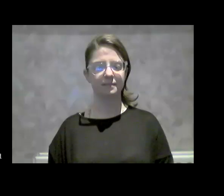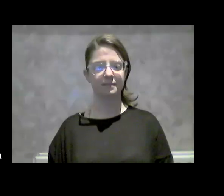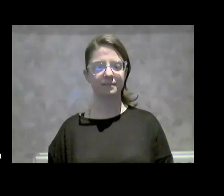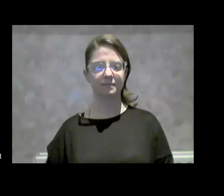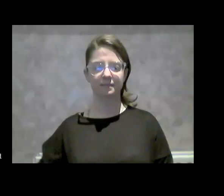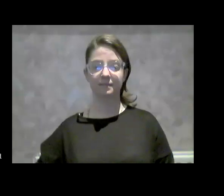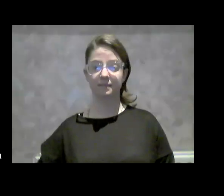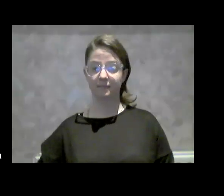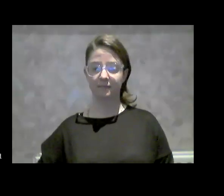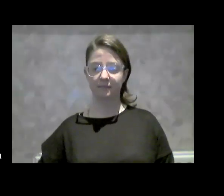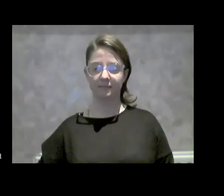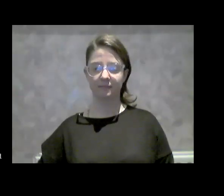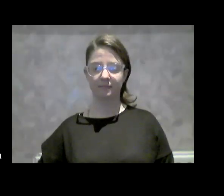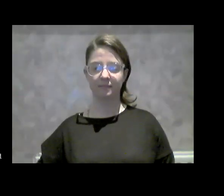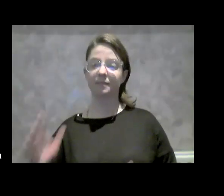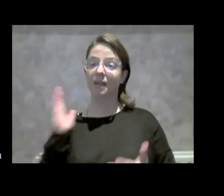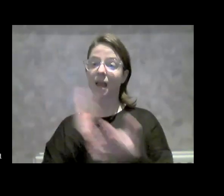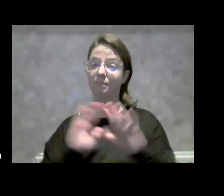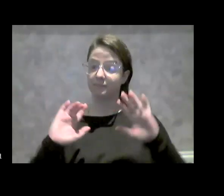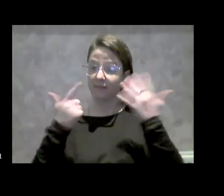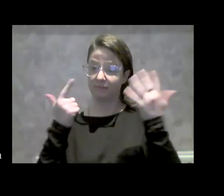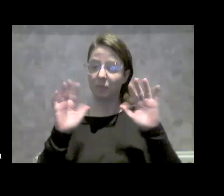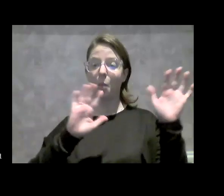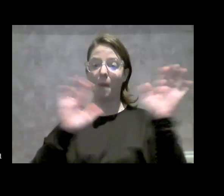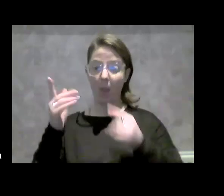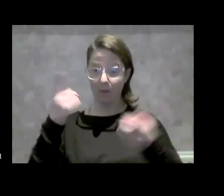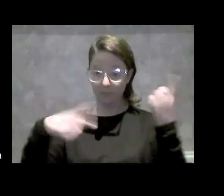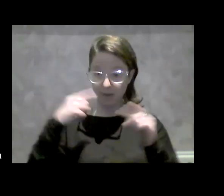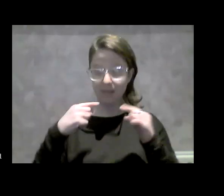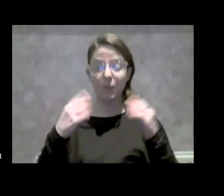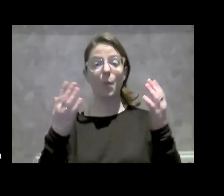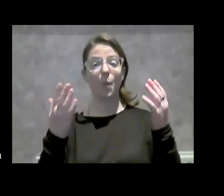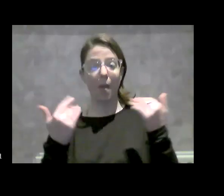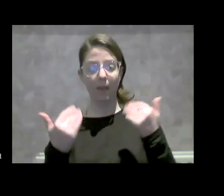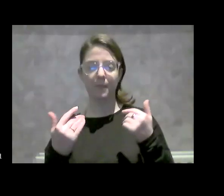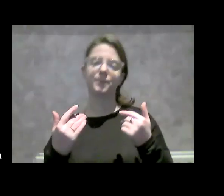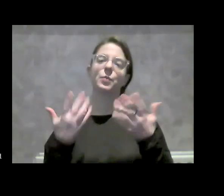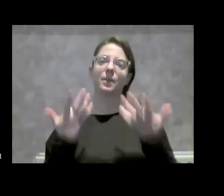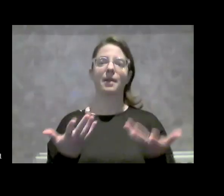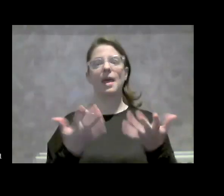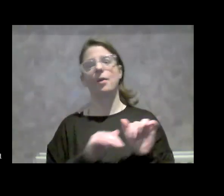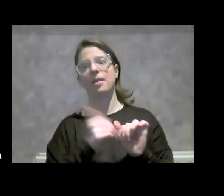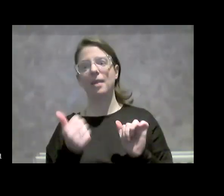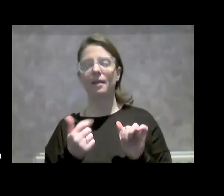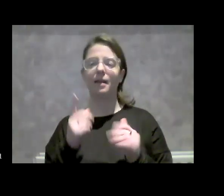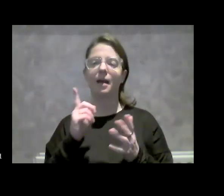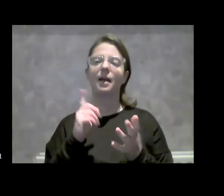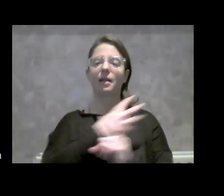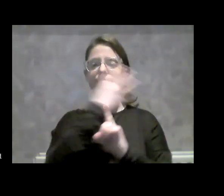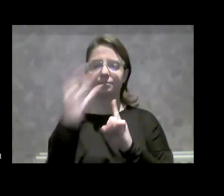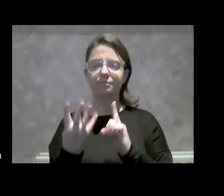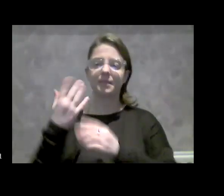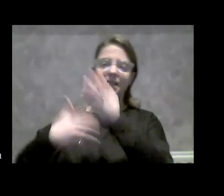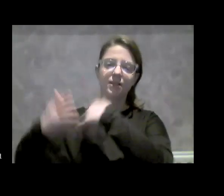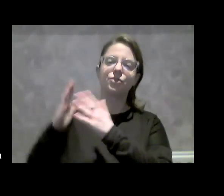and that is 7 o'clock exactly. So, hello everybody, and welcome to Now and Then, our LGBT plus History